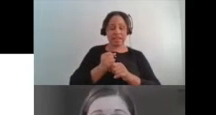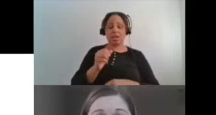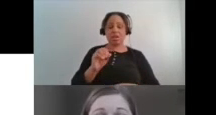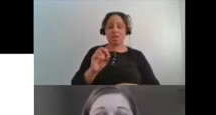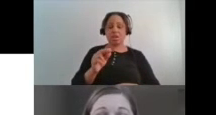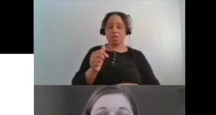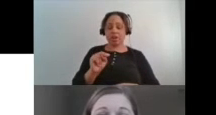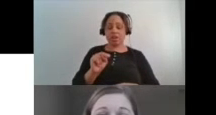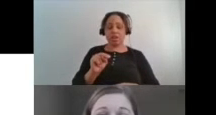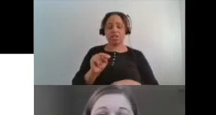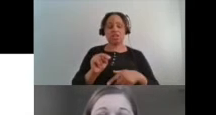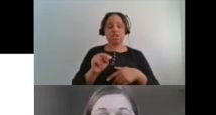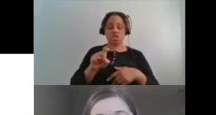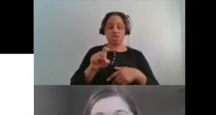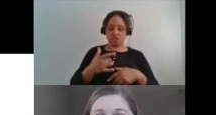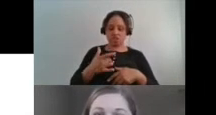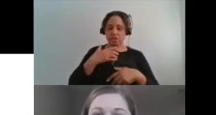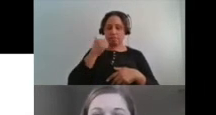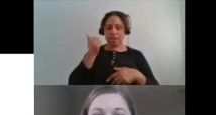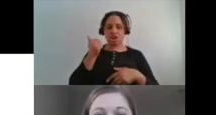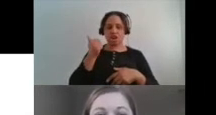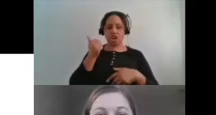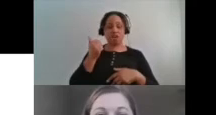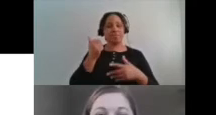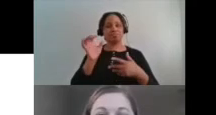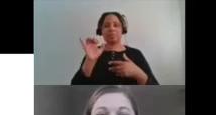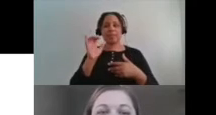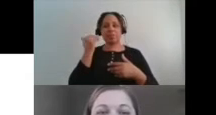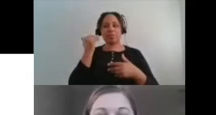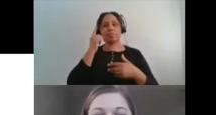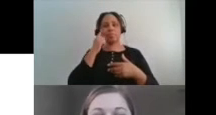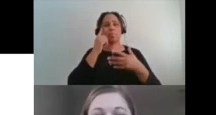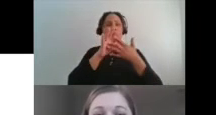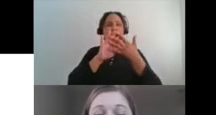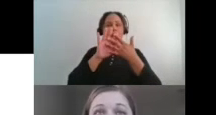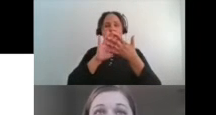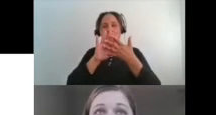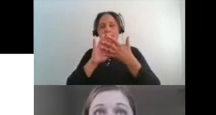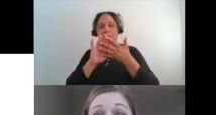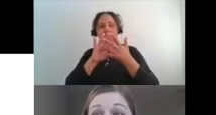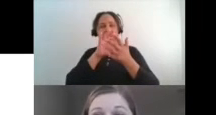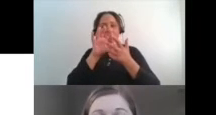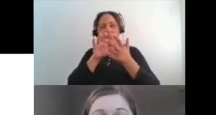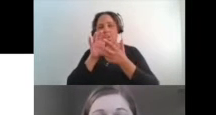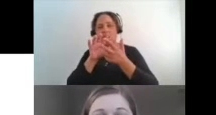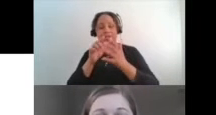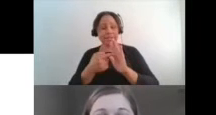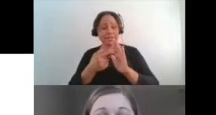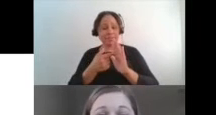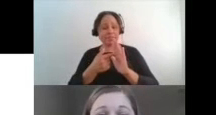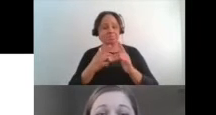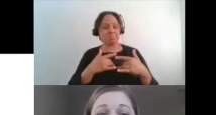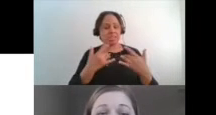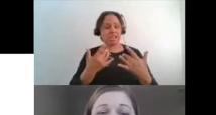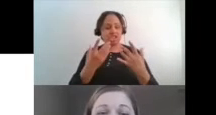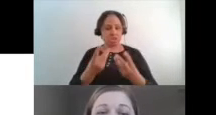goal. That brain fog that we were talking about and things, those symptoms usually go away after transplant, which is amazing,